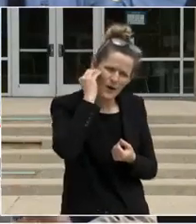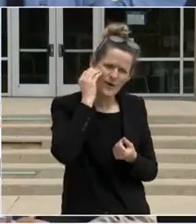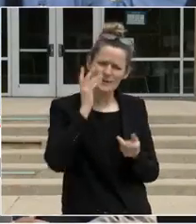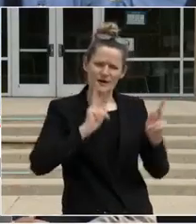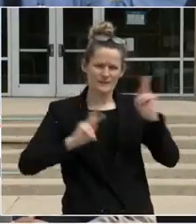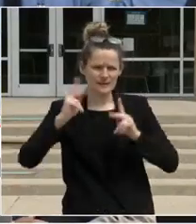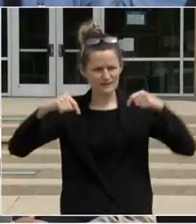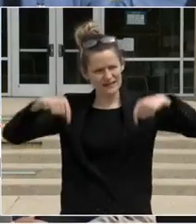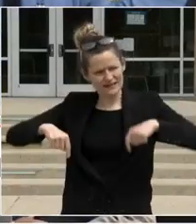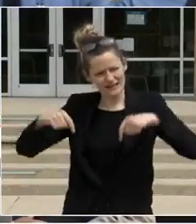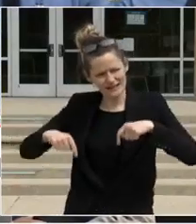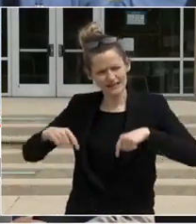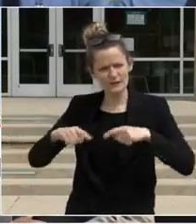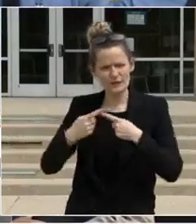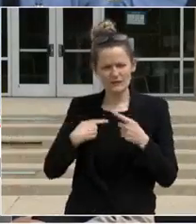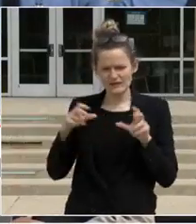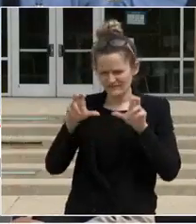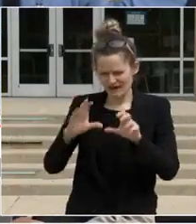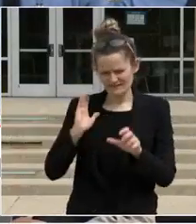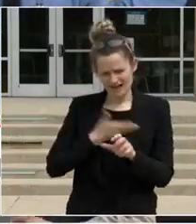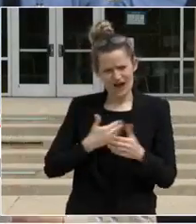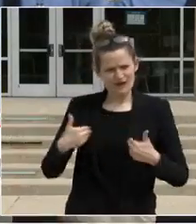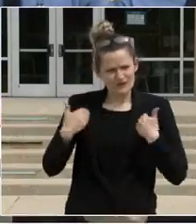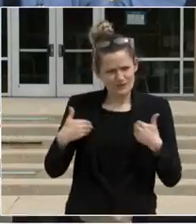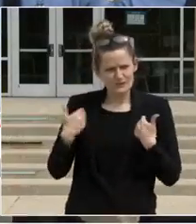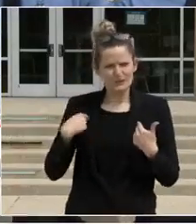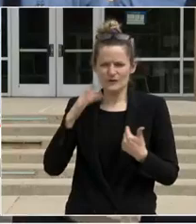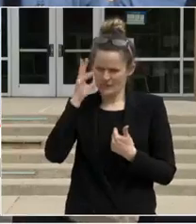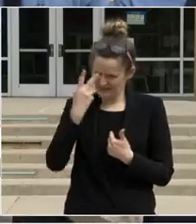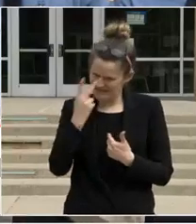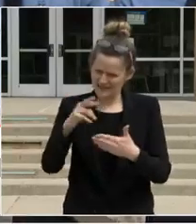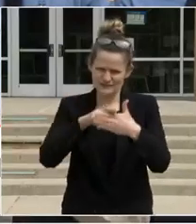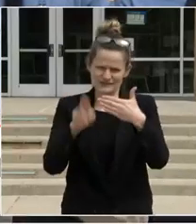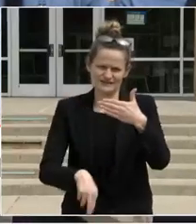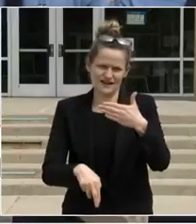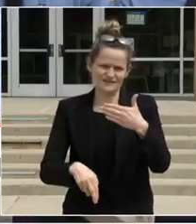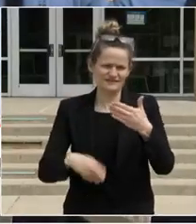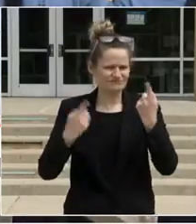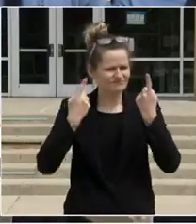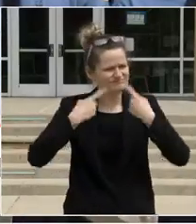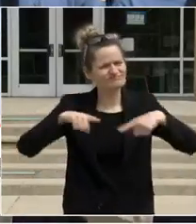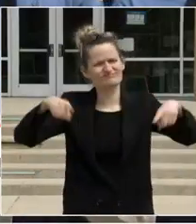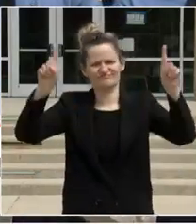you invest in our young people. So we want to continue to do that. That's important.